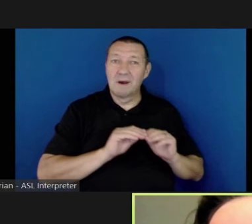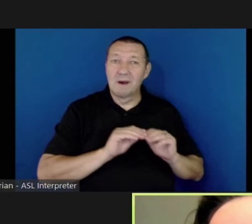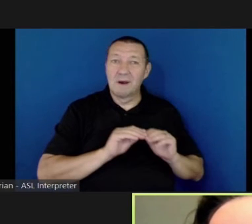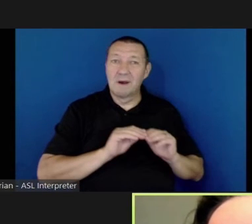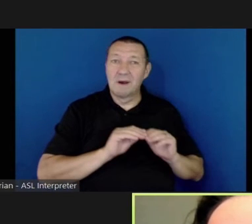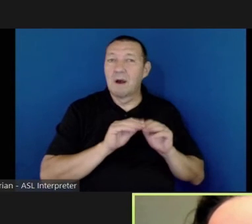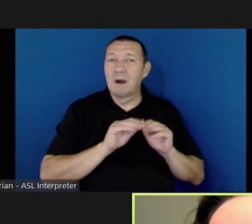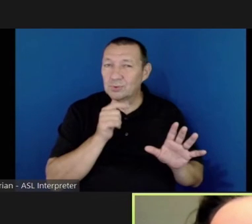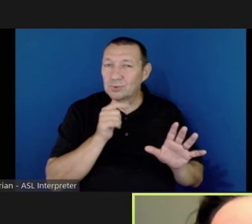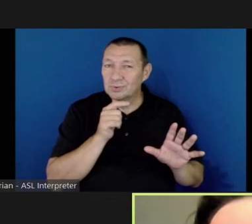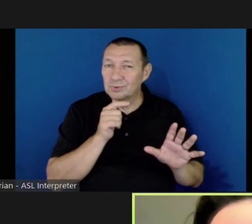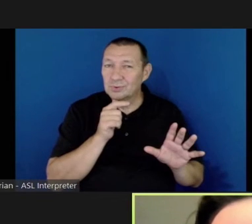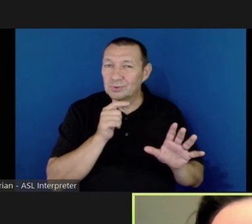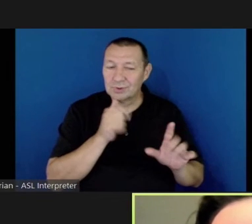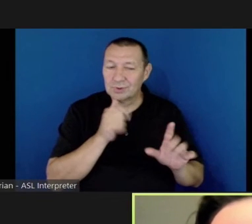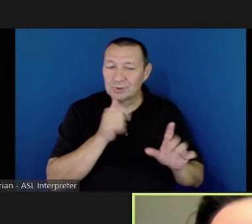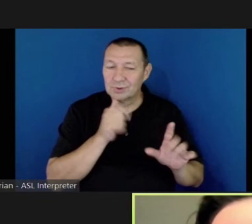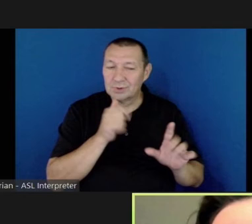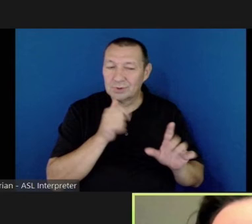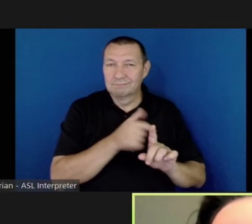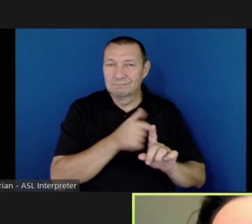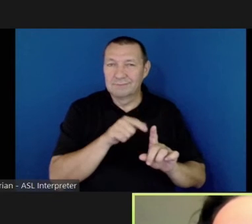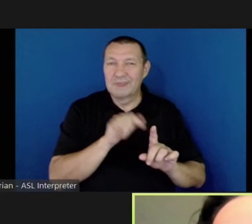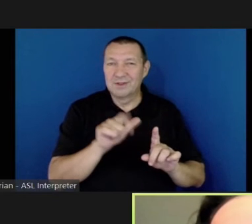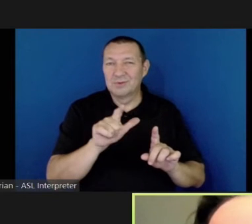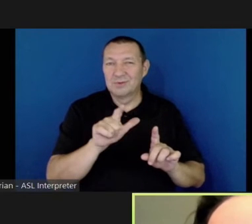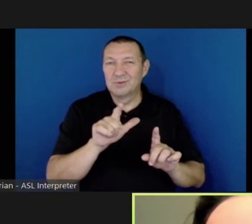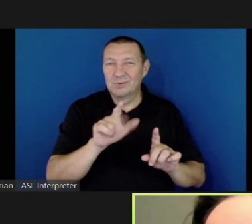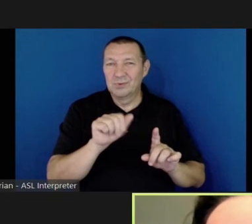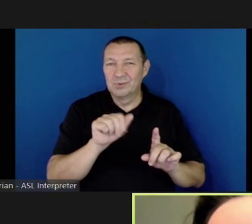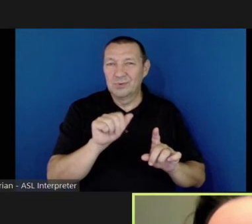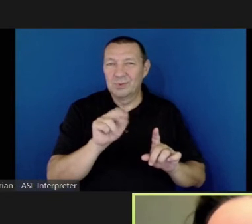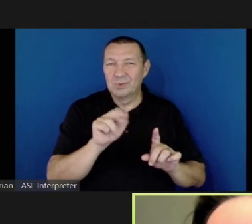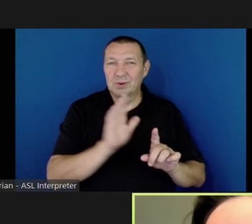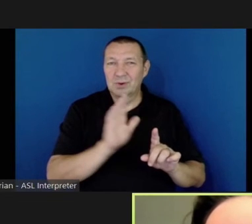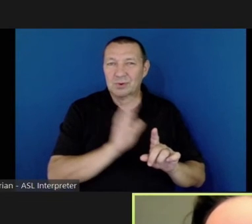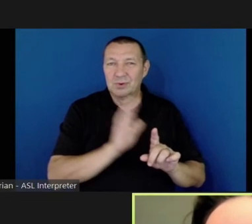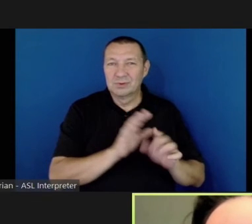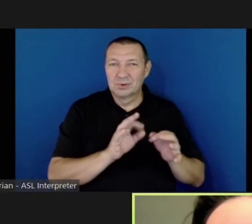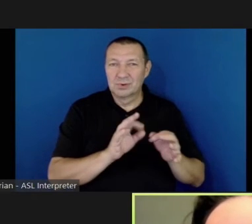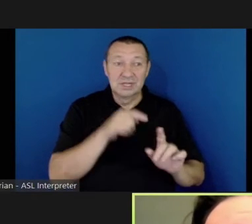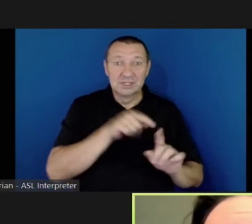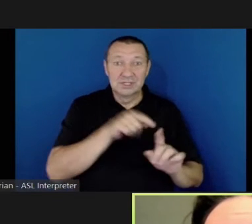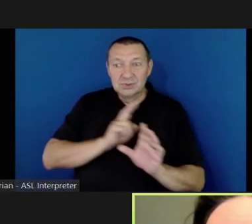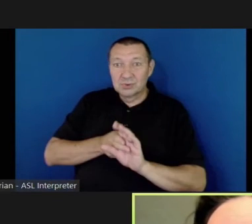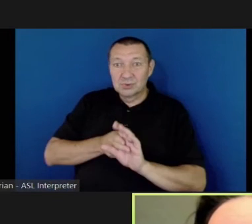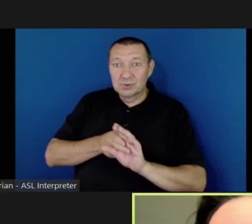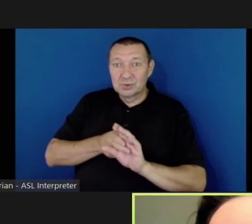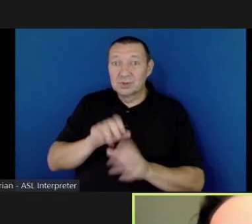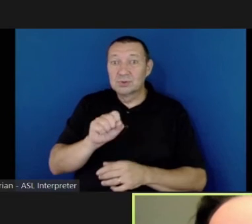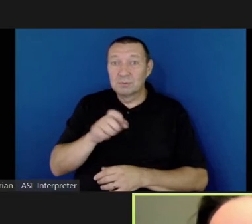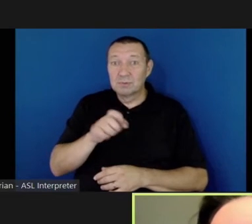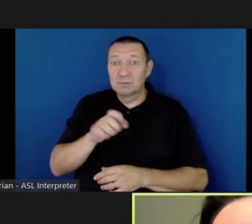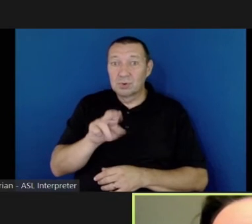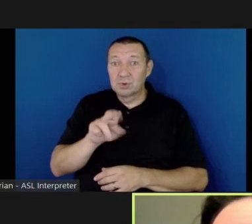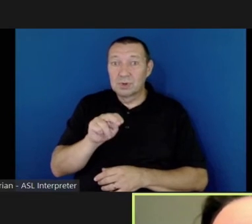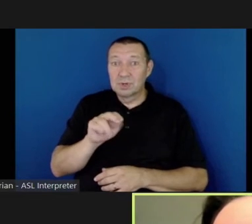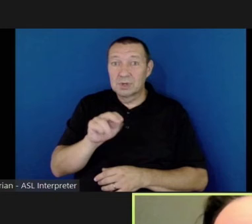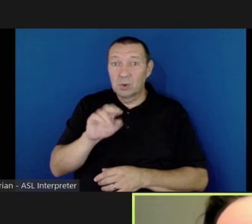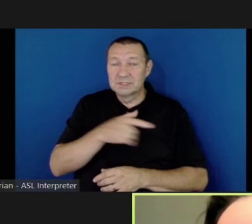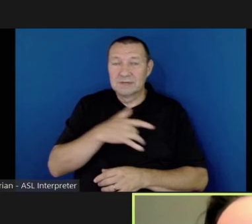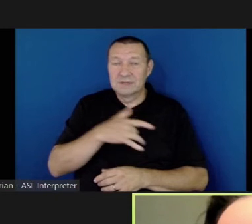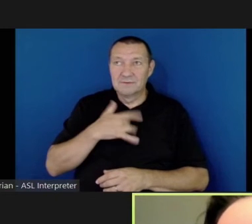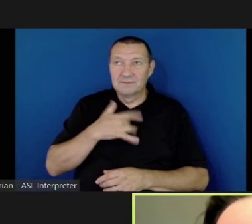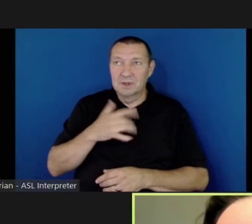her. This is Luana's story. Luana joined Super Niños feeling like she was